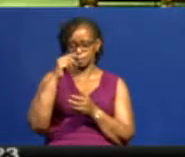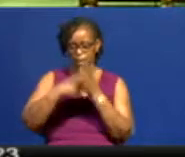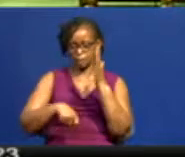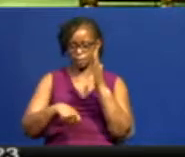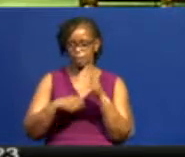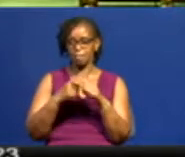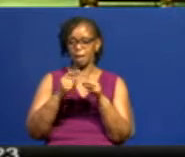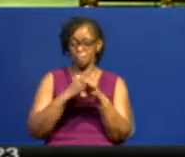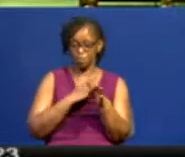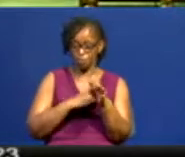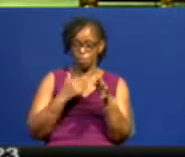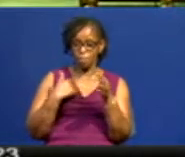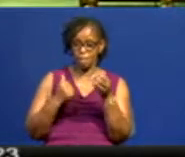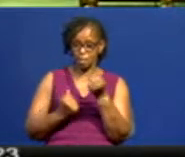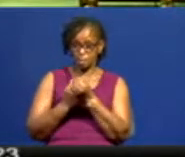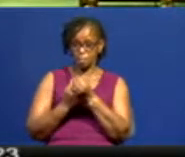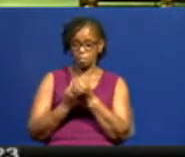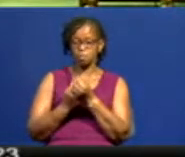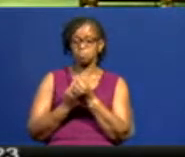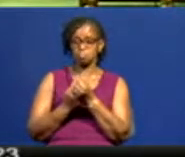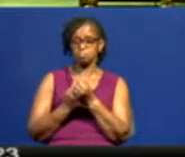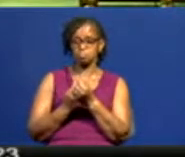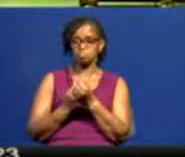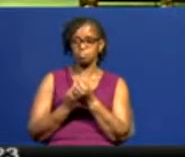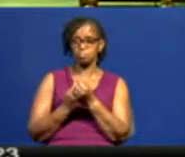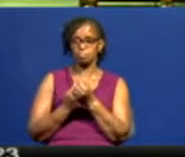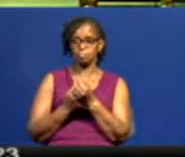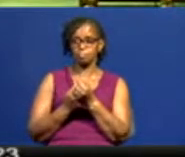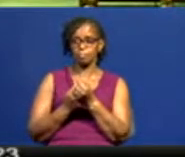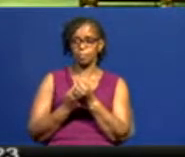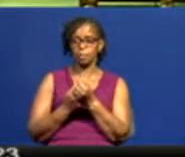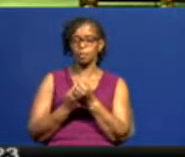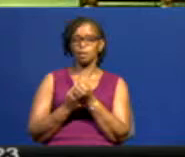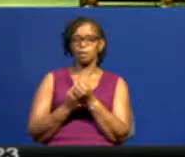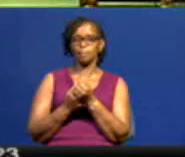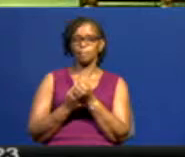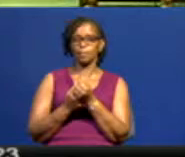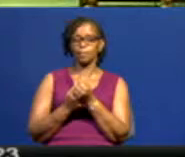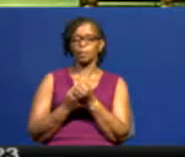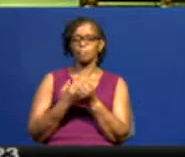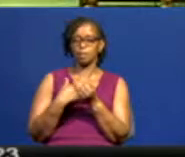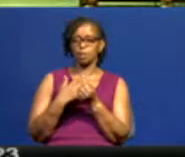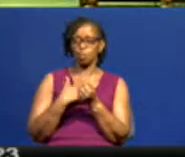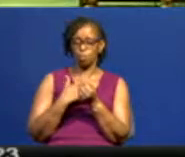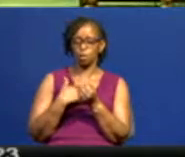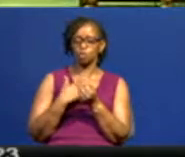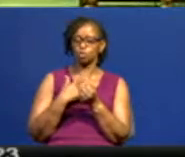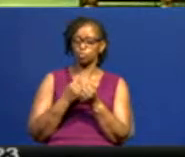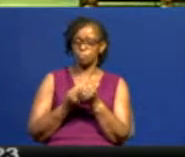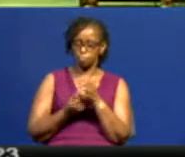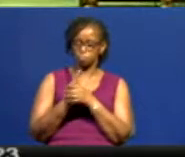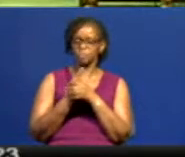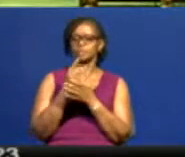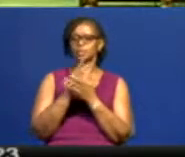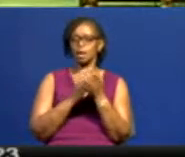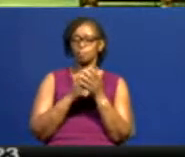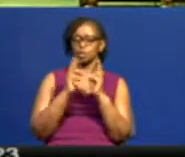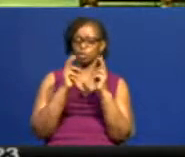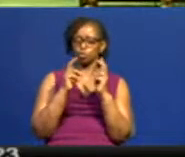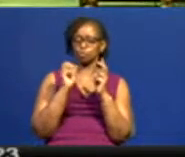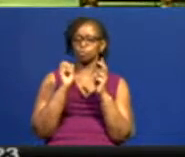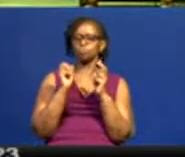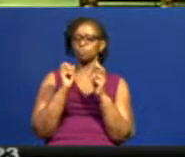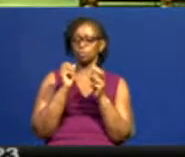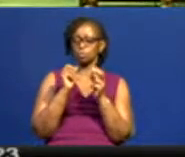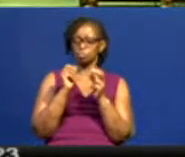do that, I would like to point a few issues of concern in as far as taxes